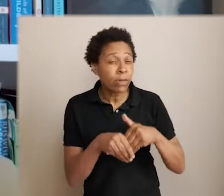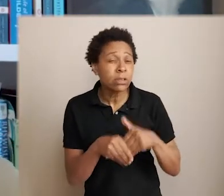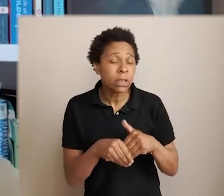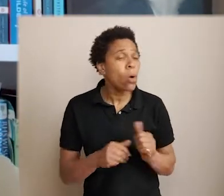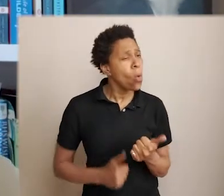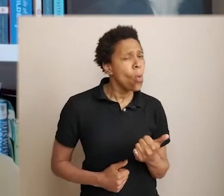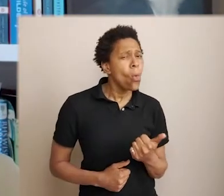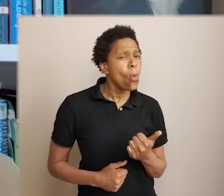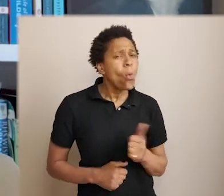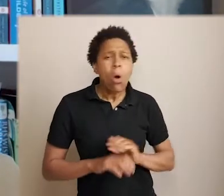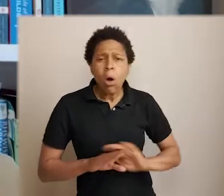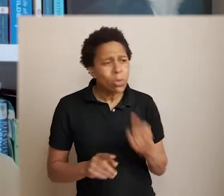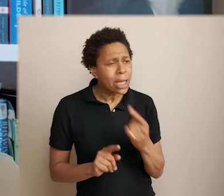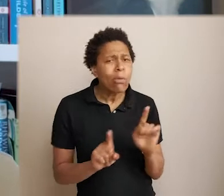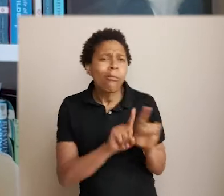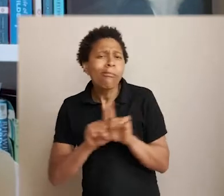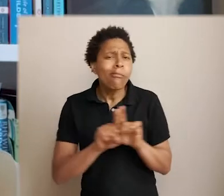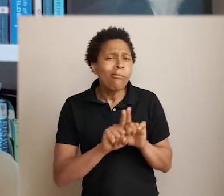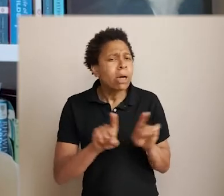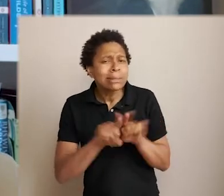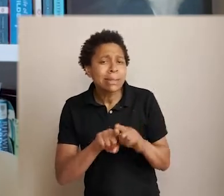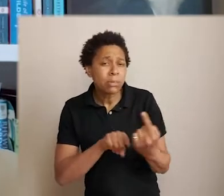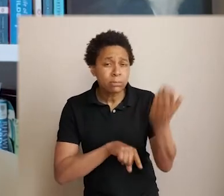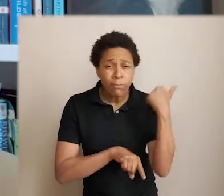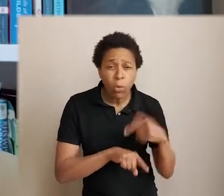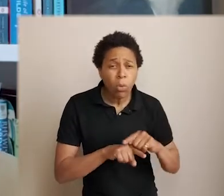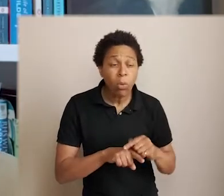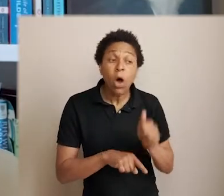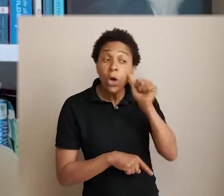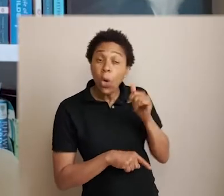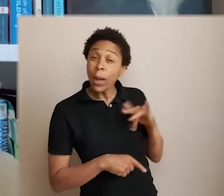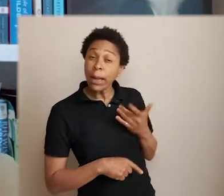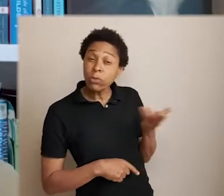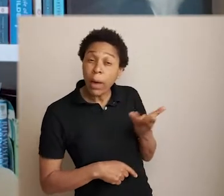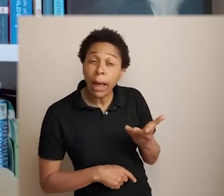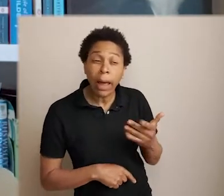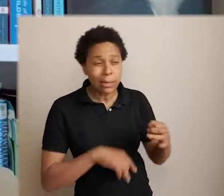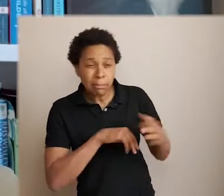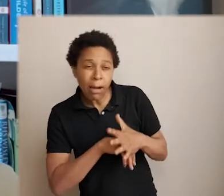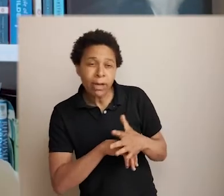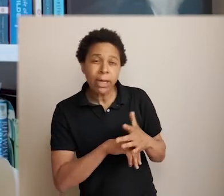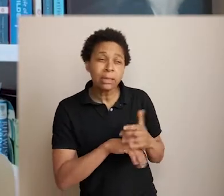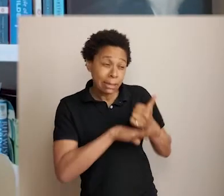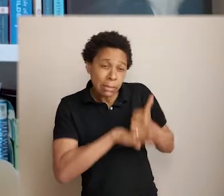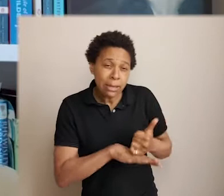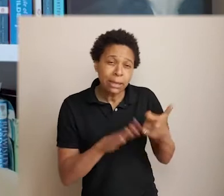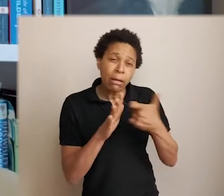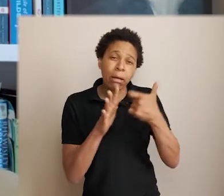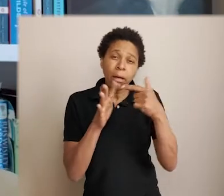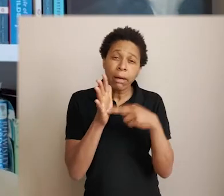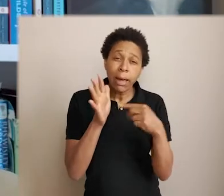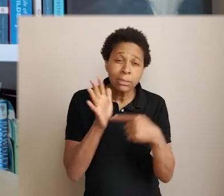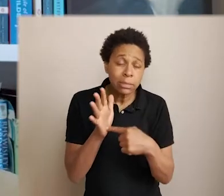different friendship. I'm not saying we're close. I know where he is. He's married. He's living in Kent.